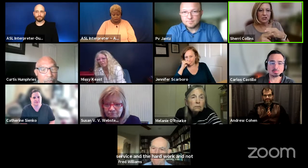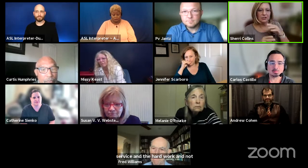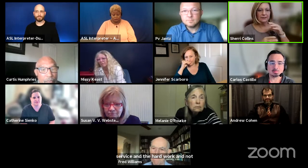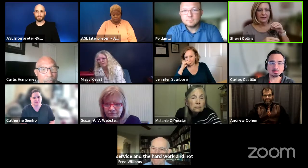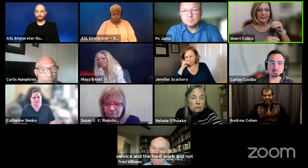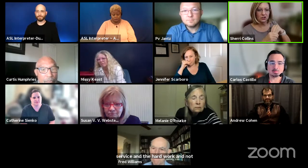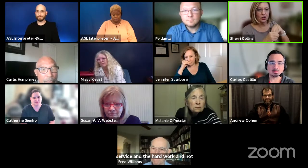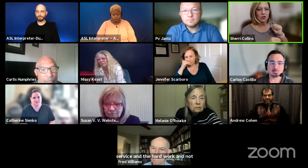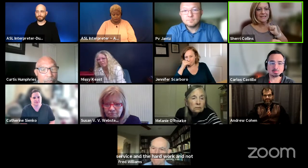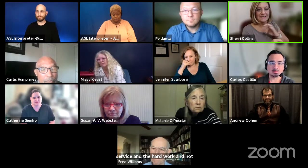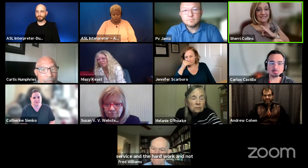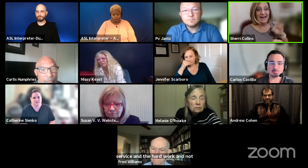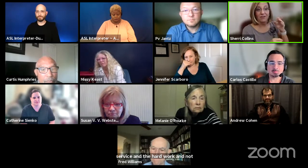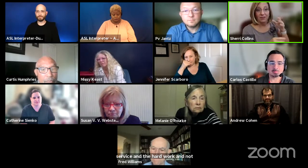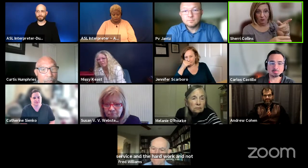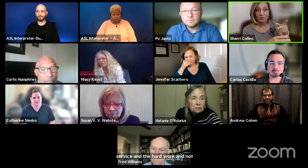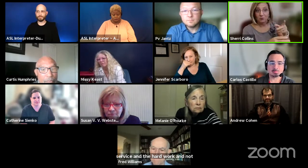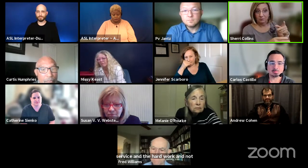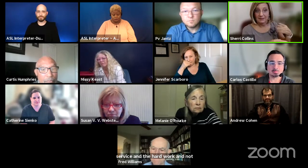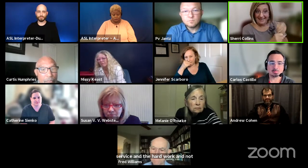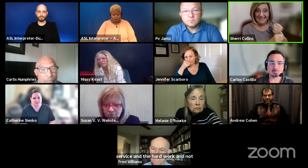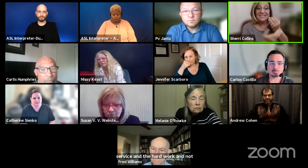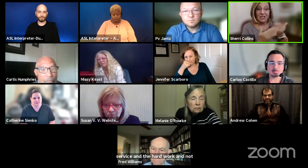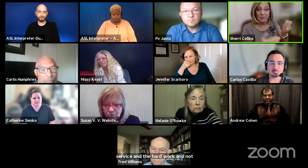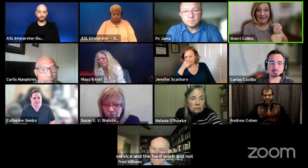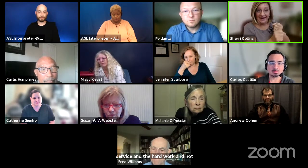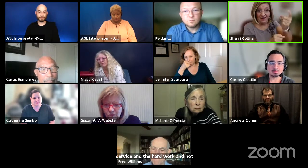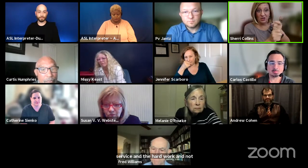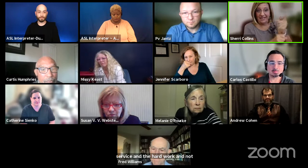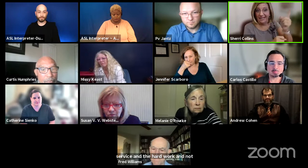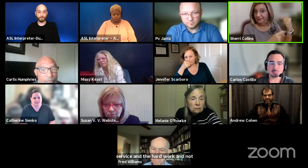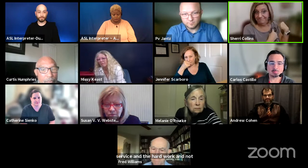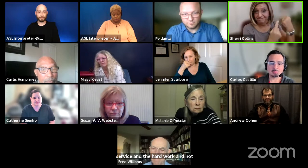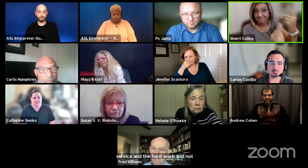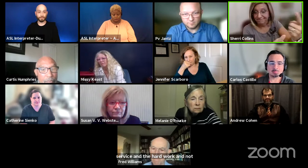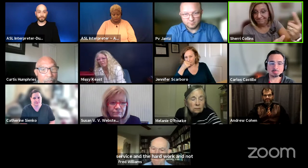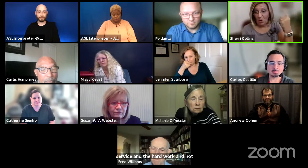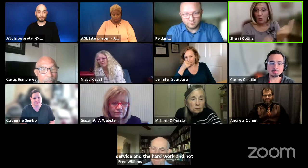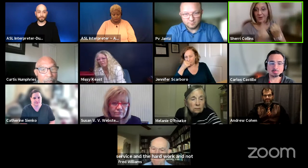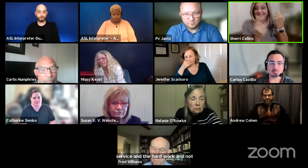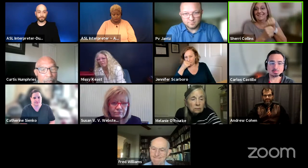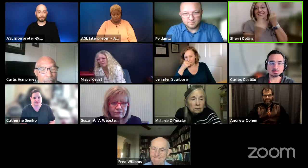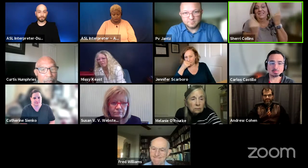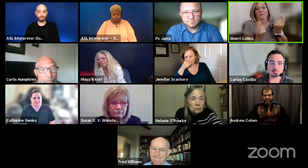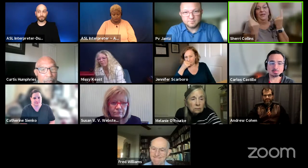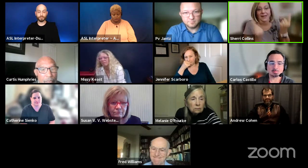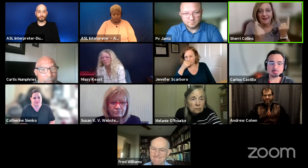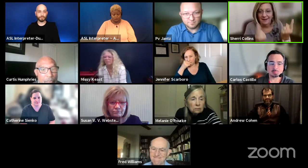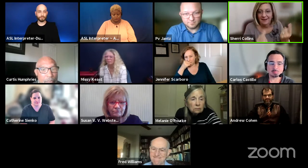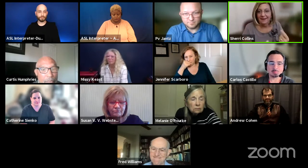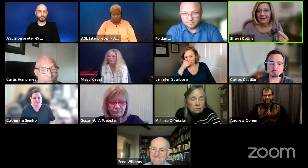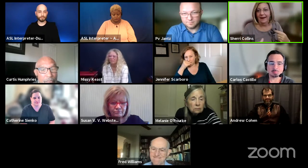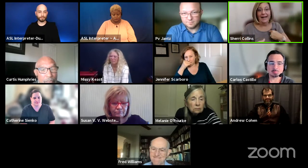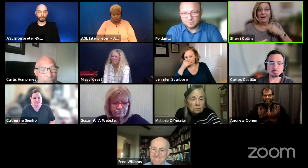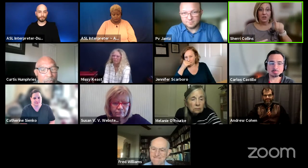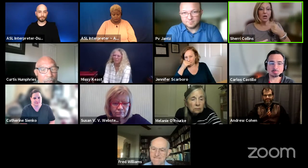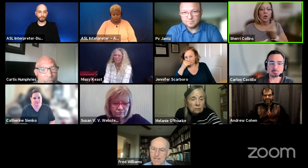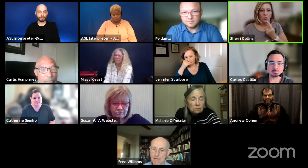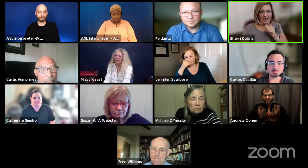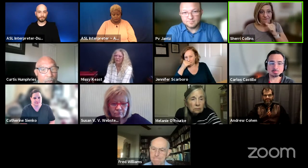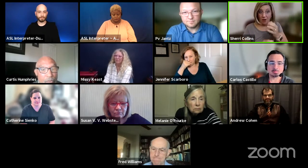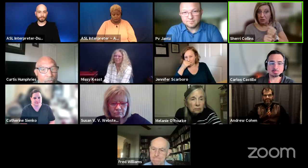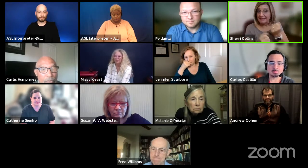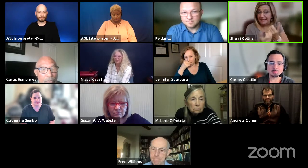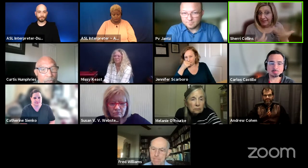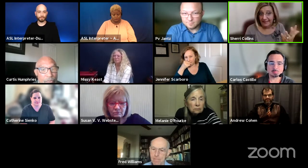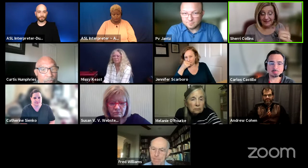PD mentioned, internally staff get something every year, always get something. And I'm the only